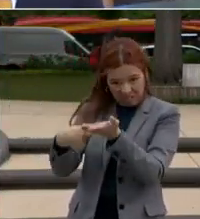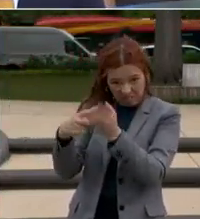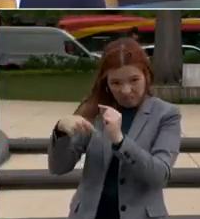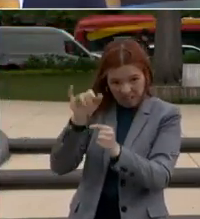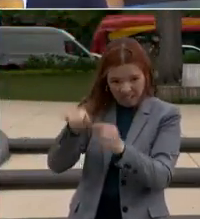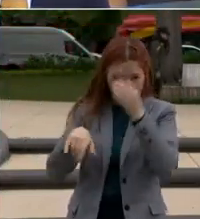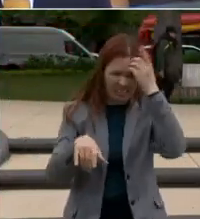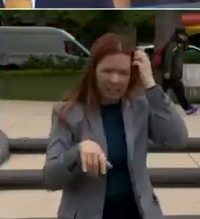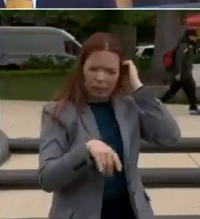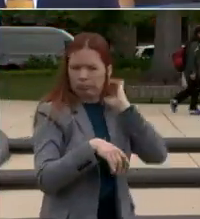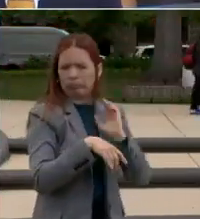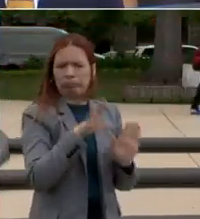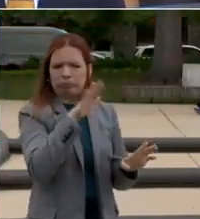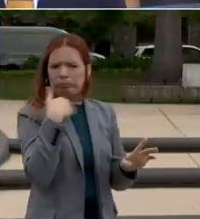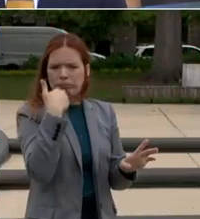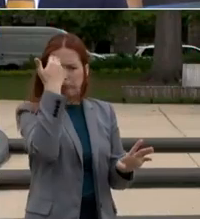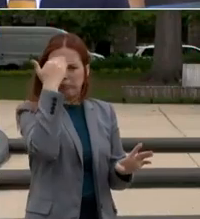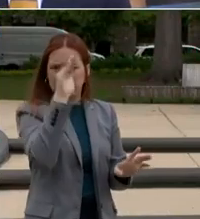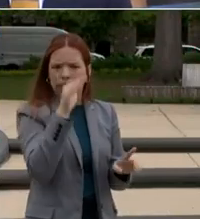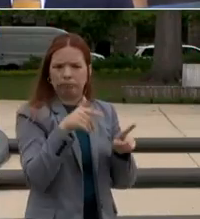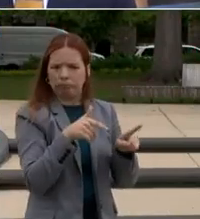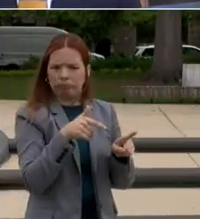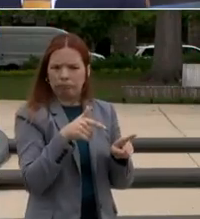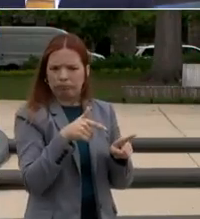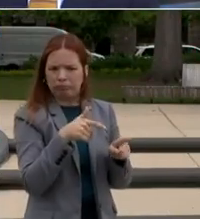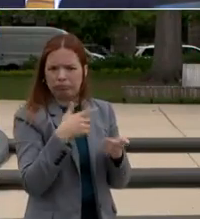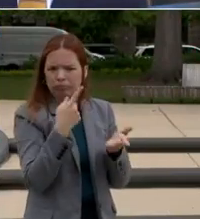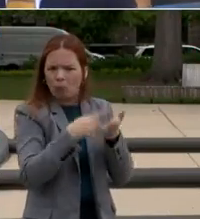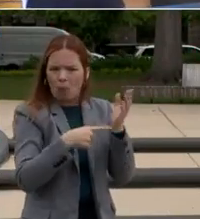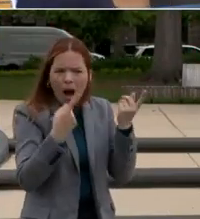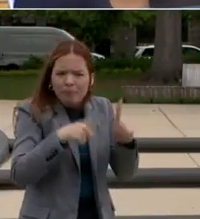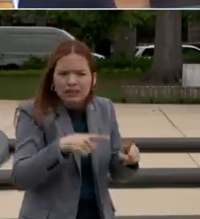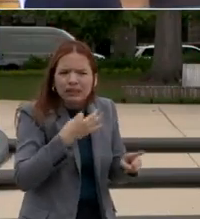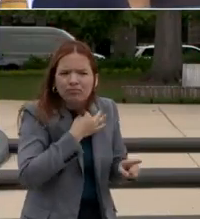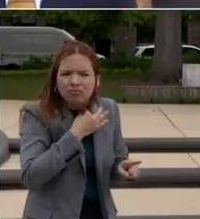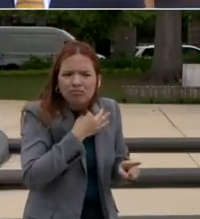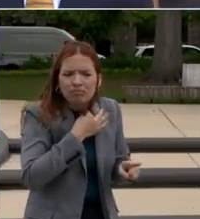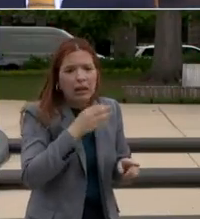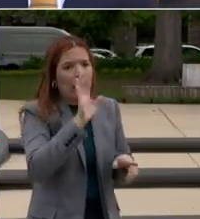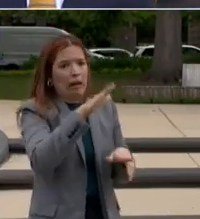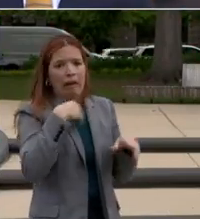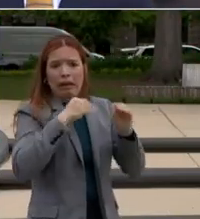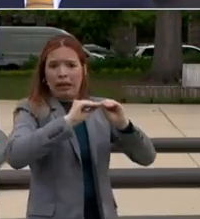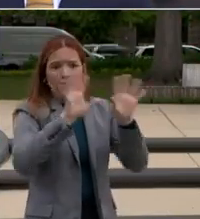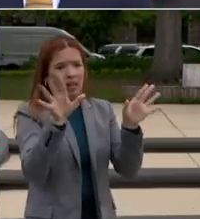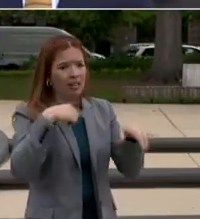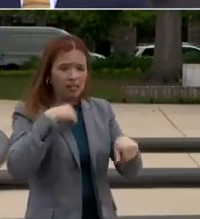with that, so let me find out what's going on. Obviously, we've worked very